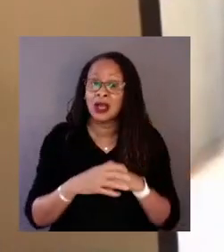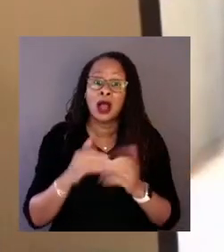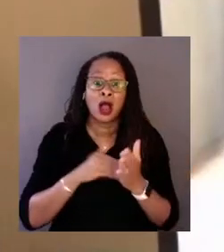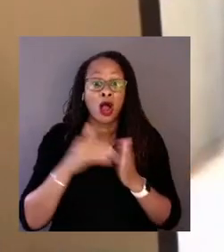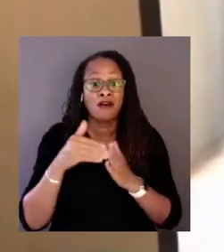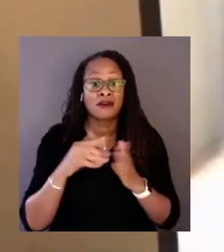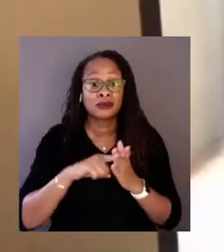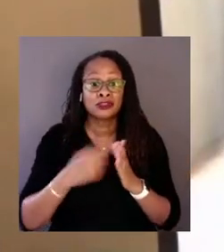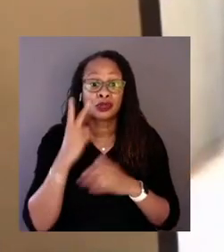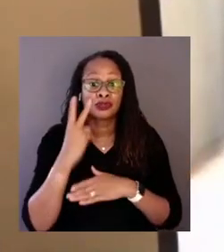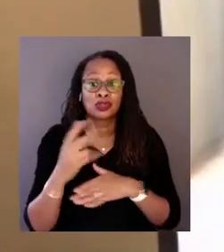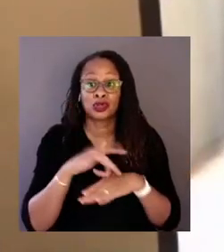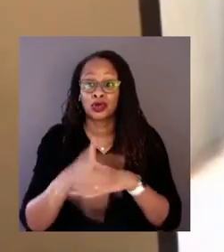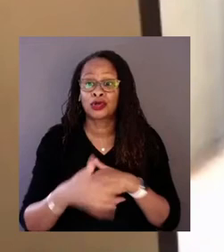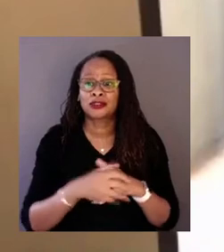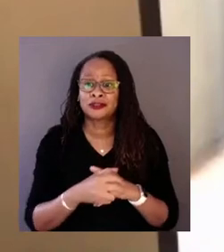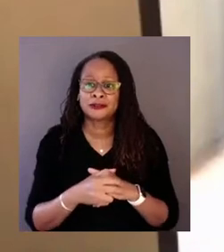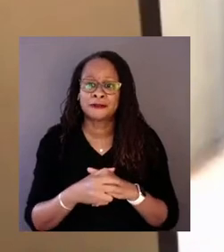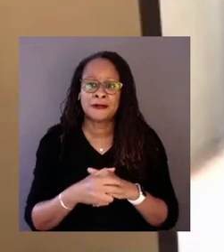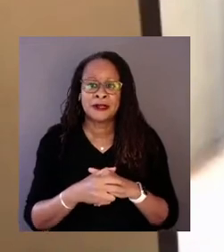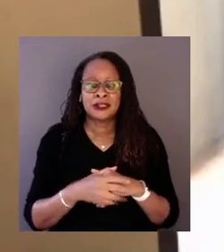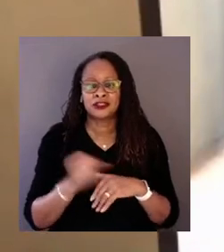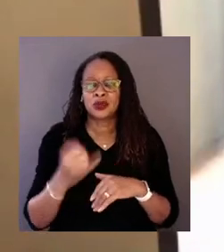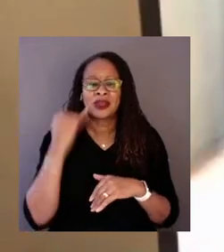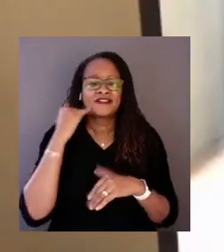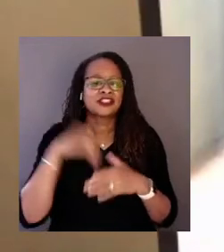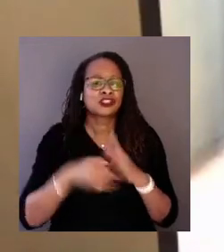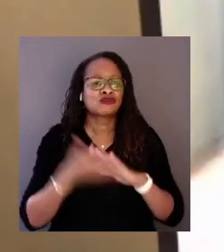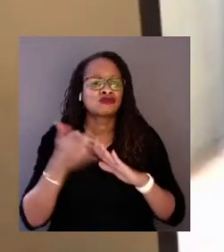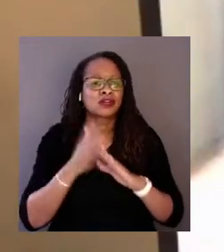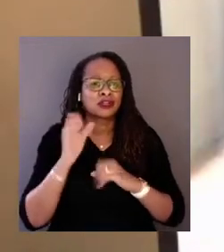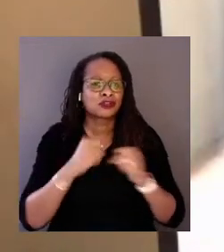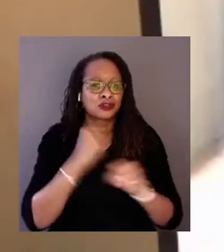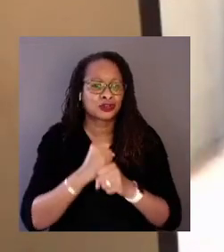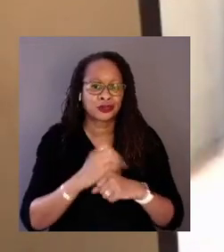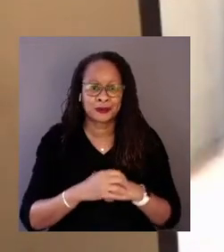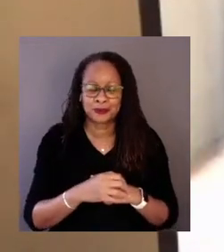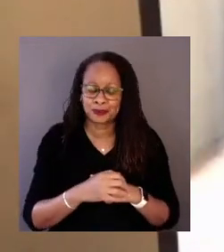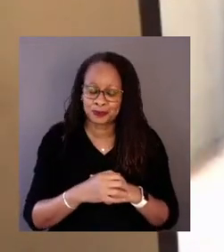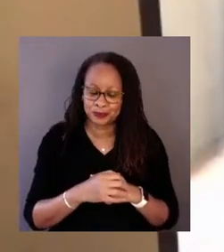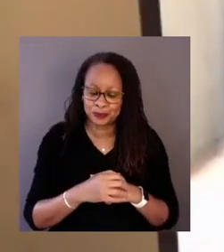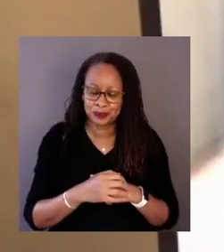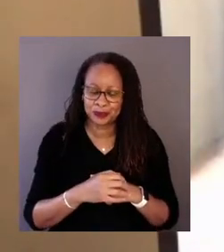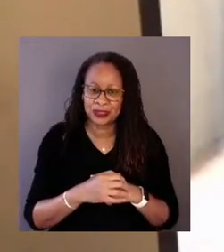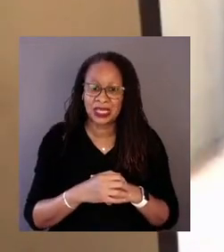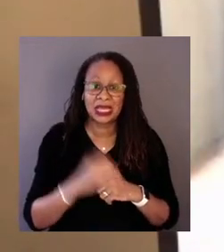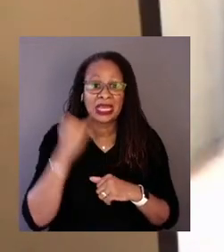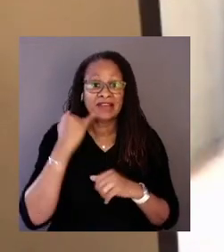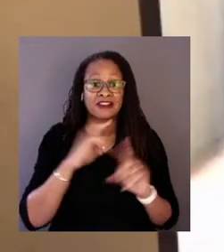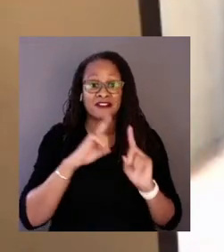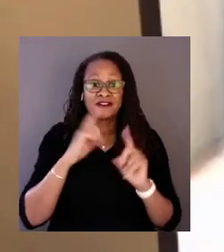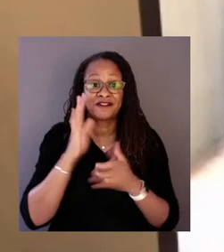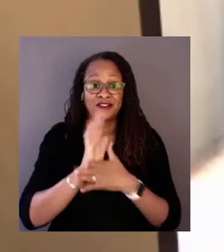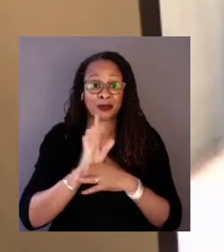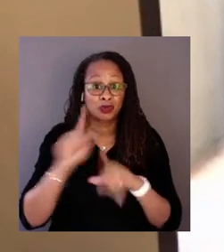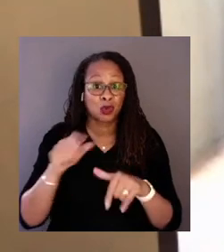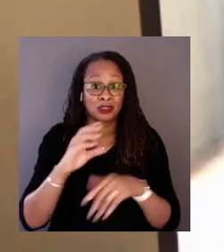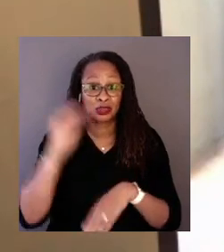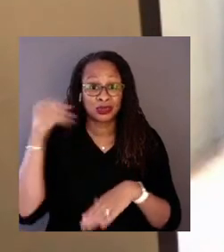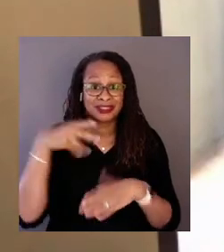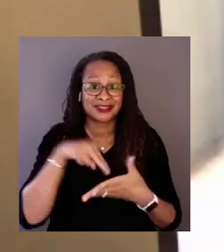well, let's say in a regular year, if a film's going to Sundance, the question I usually ask them are, you do